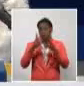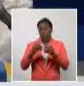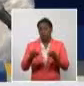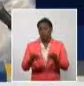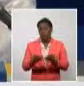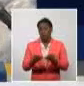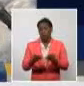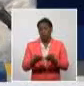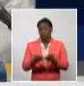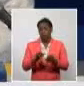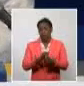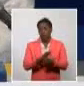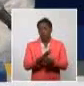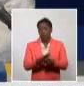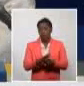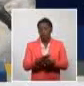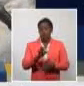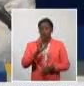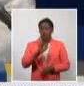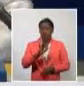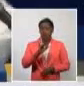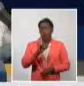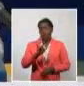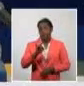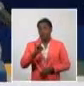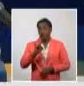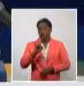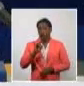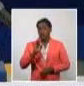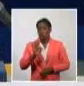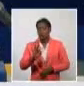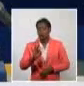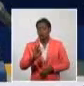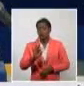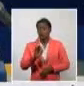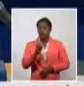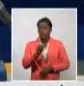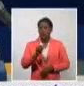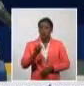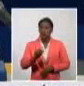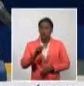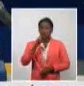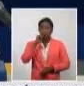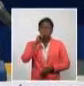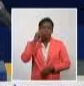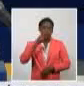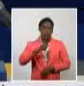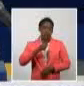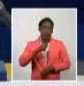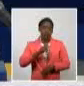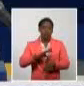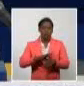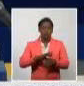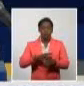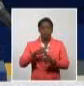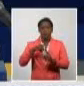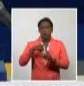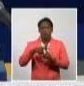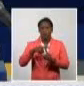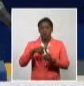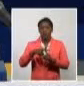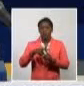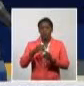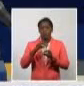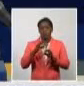and this amounts to 48.8%. It is important to